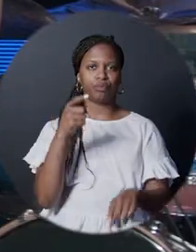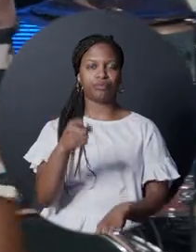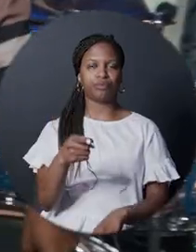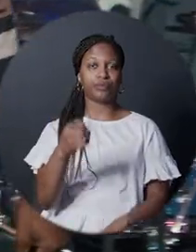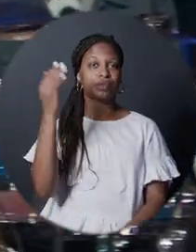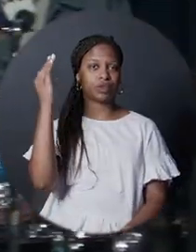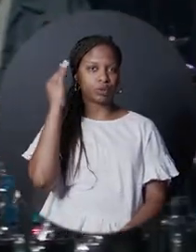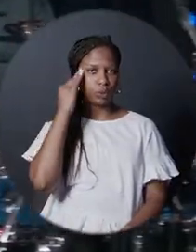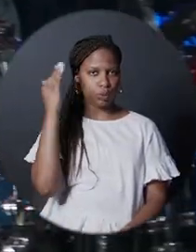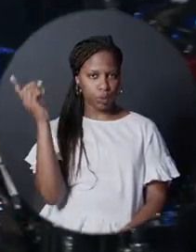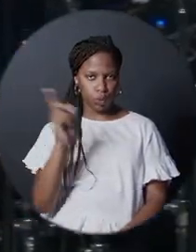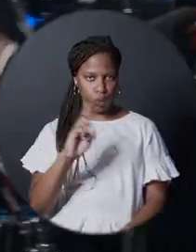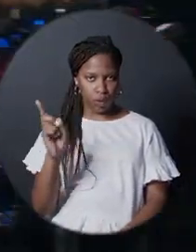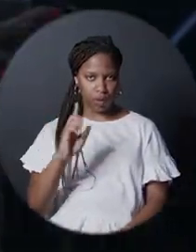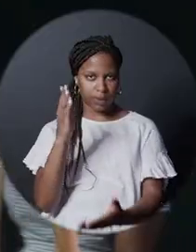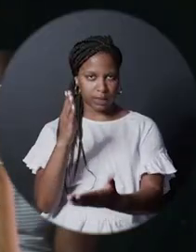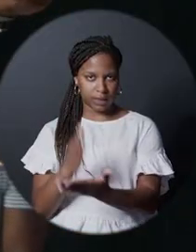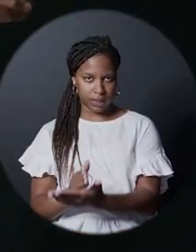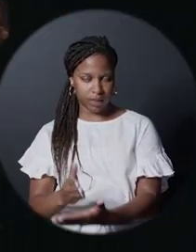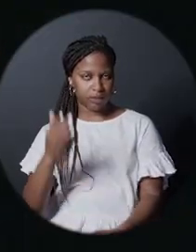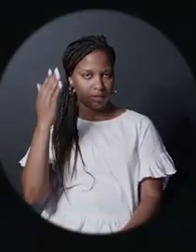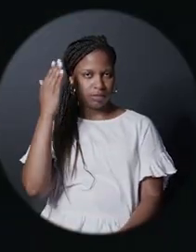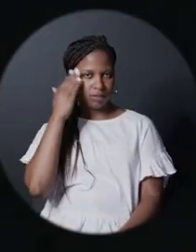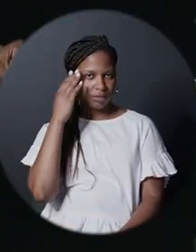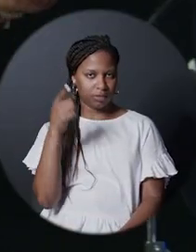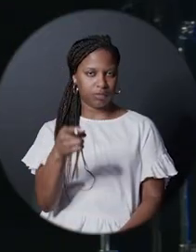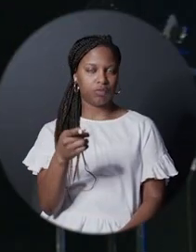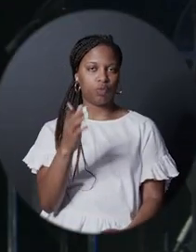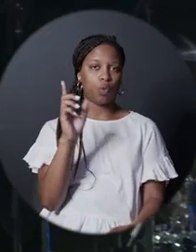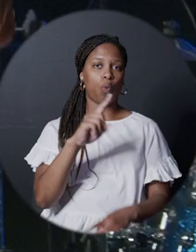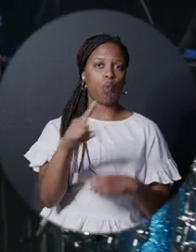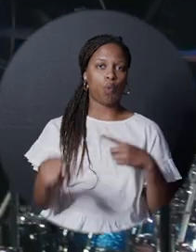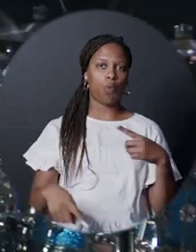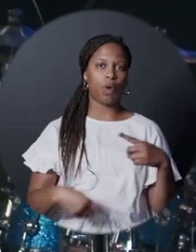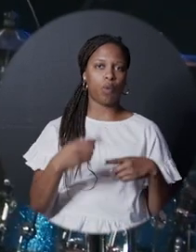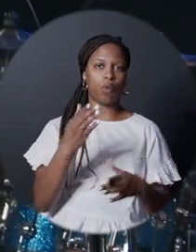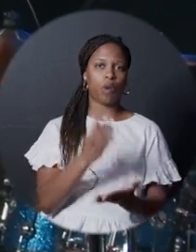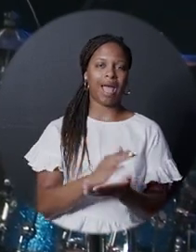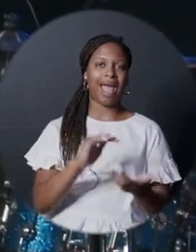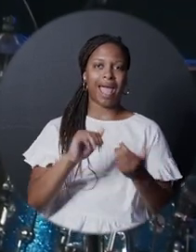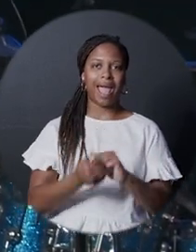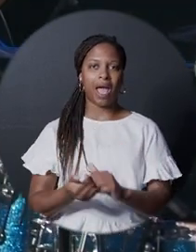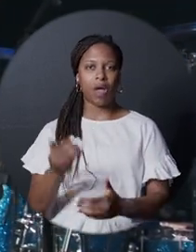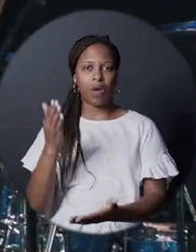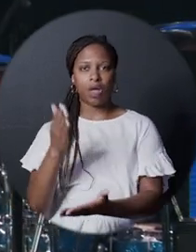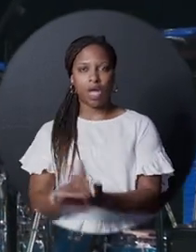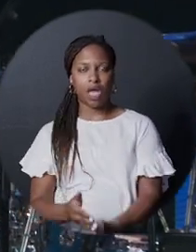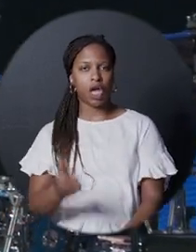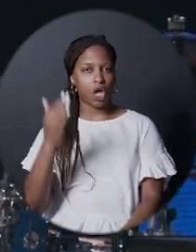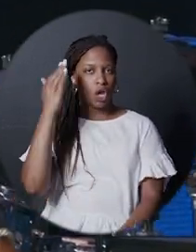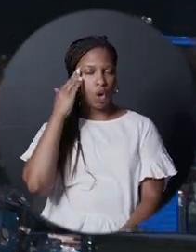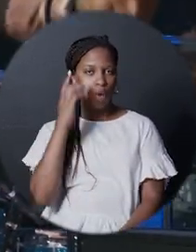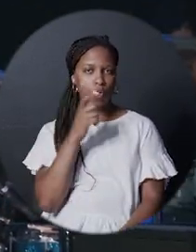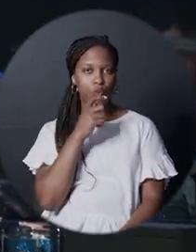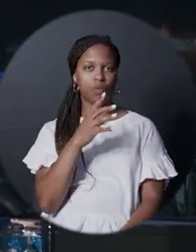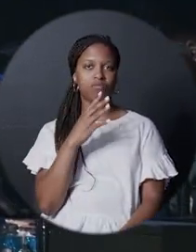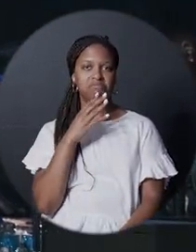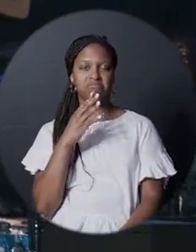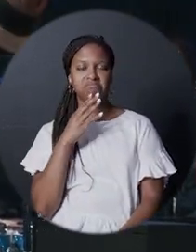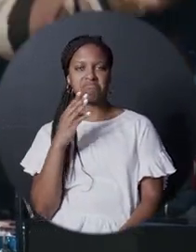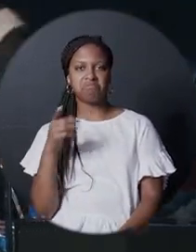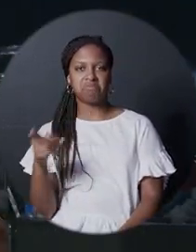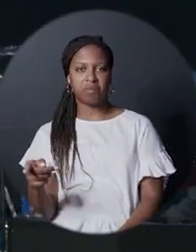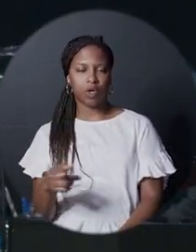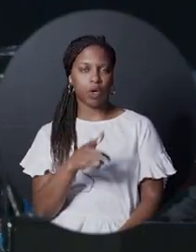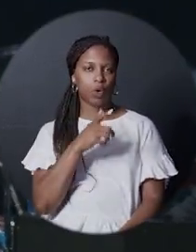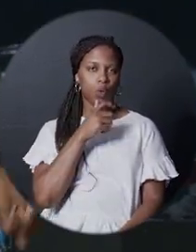you. He knows where you're going to stop. He knows when you're going to stop. He knows how you're going to stop. He knows who